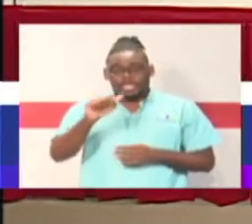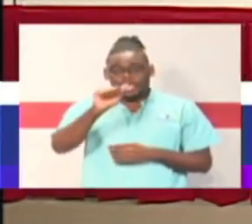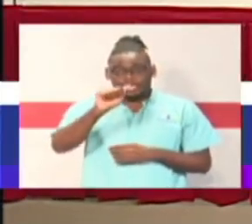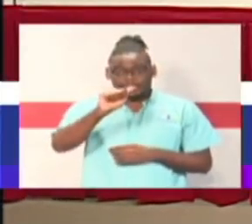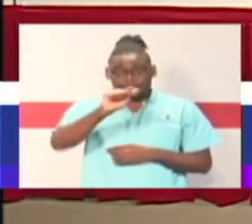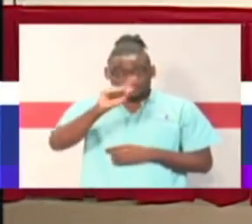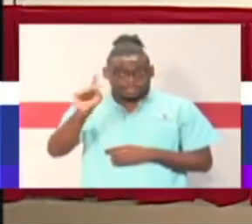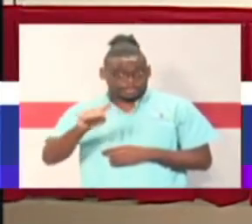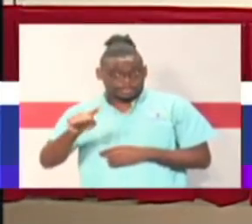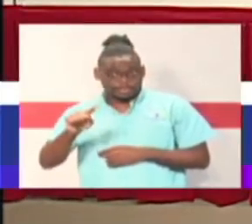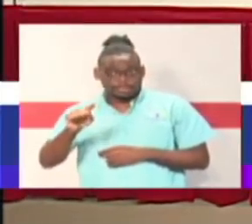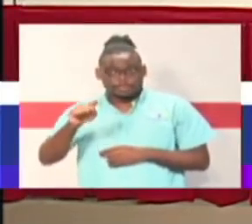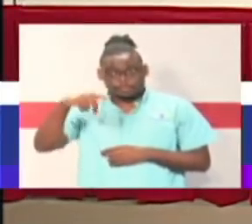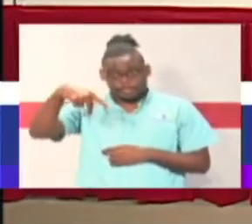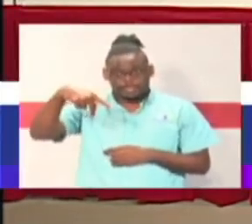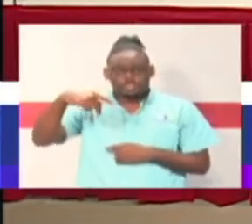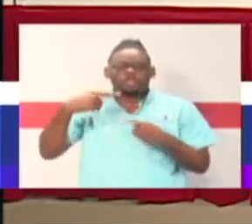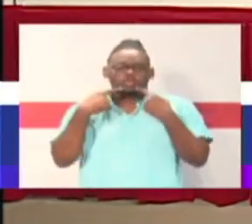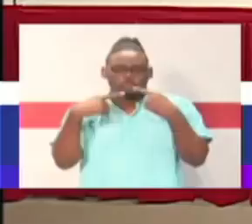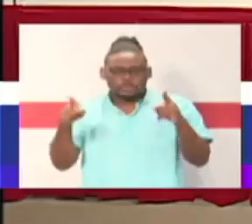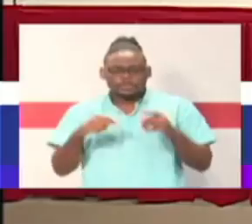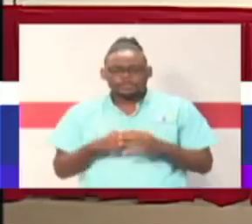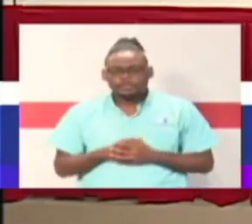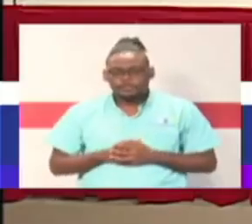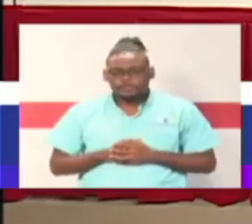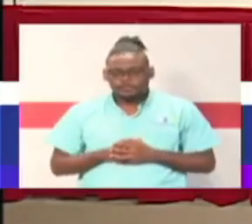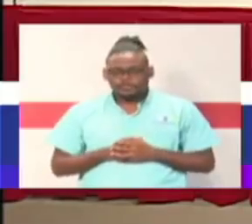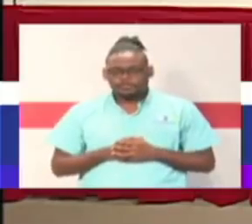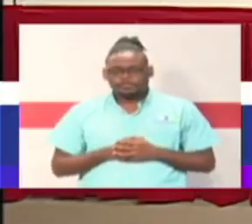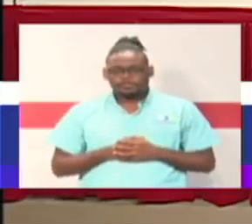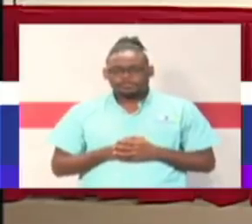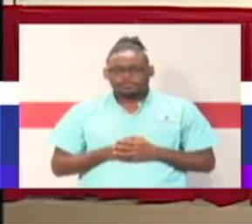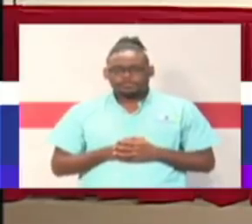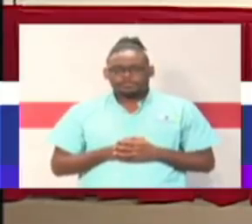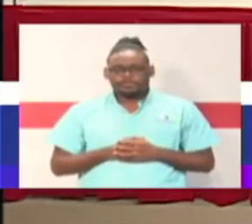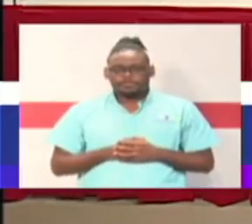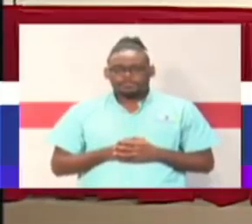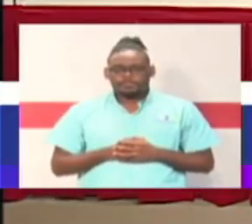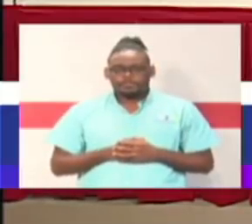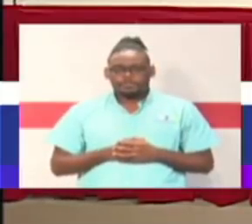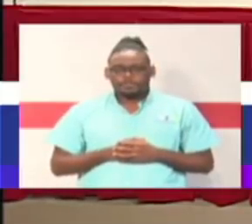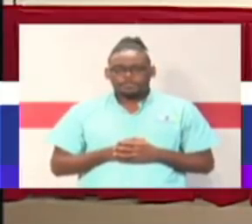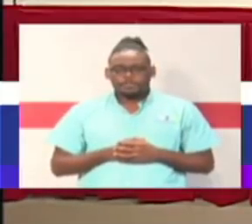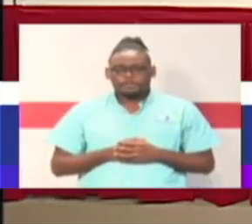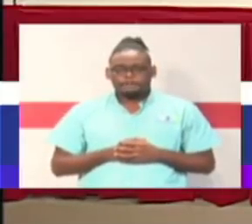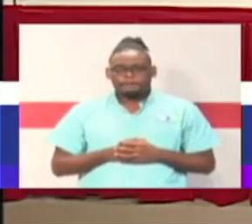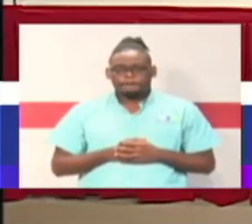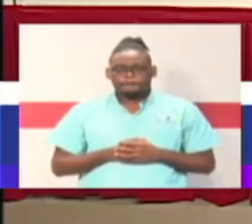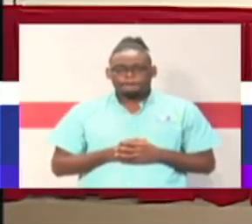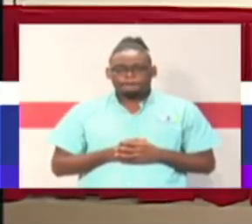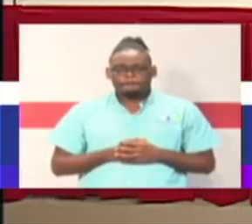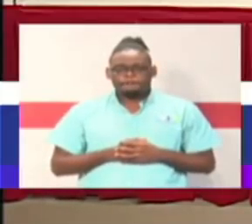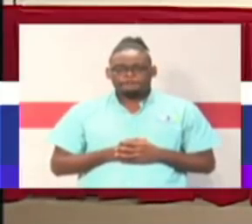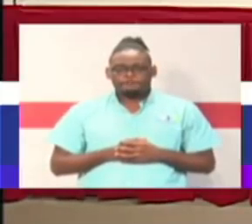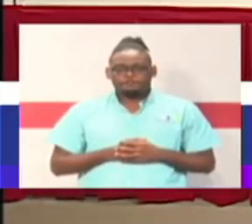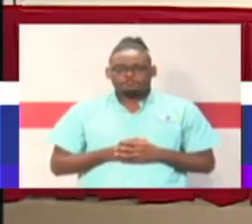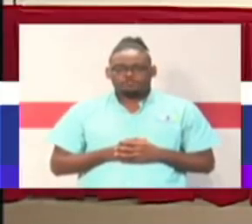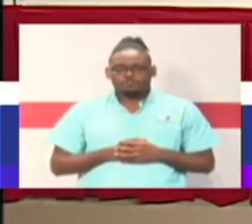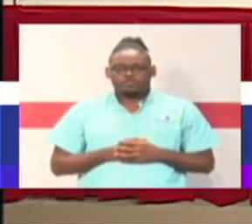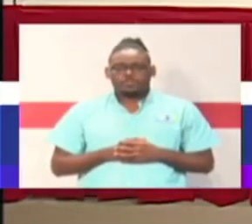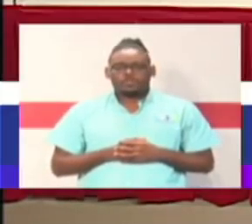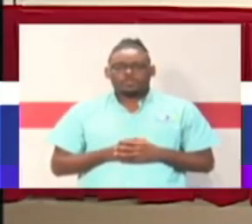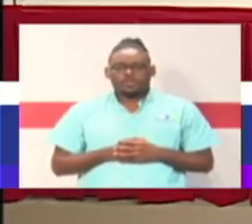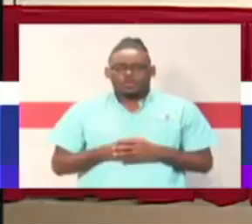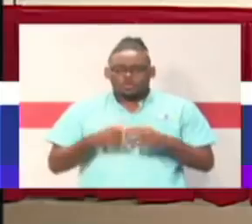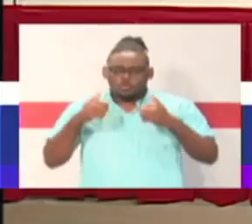questions now, please. Hi, good morning. Priya Bihari,